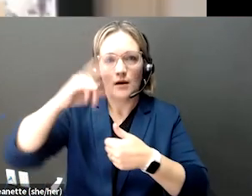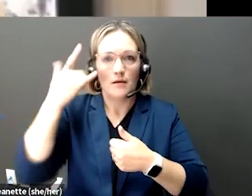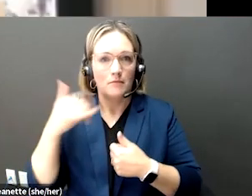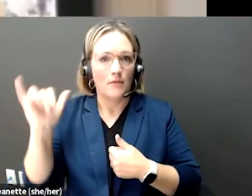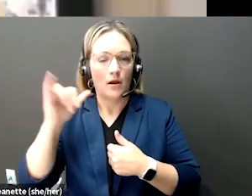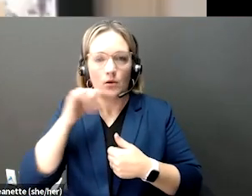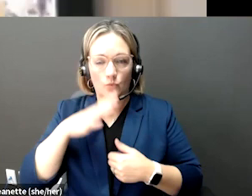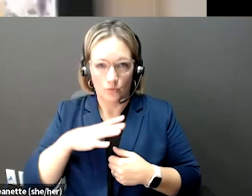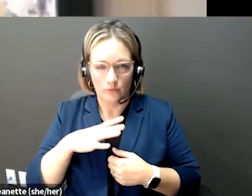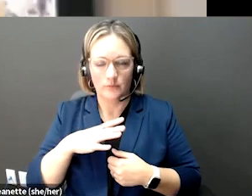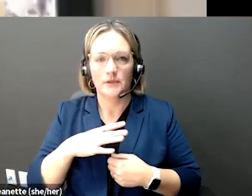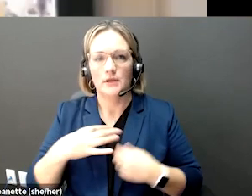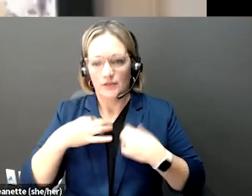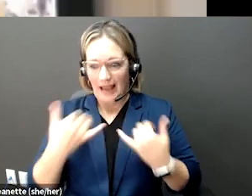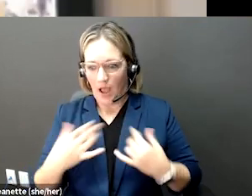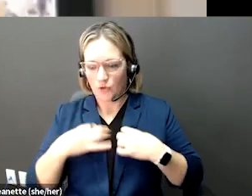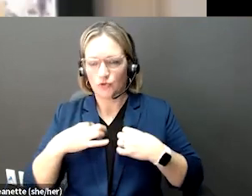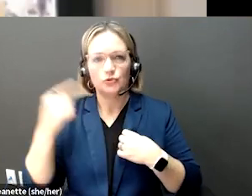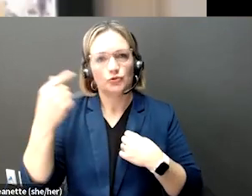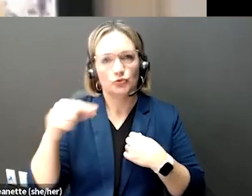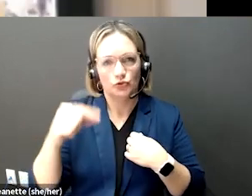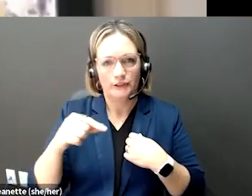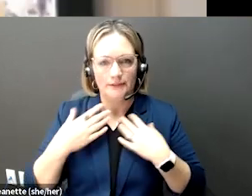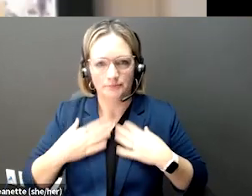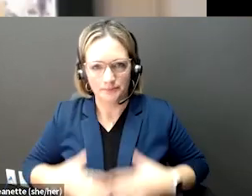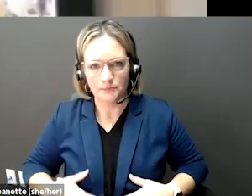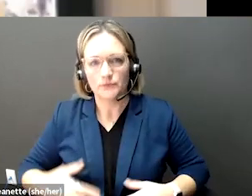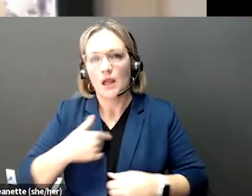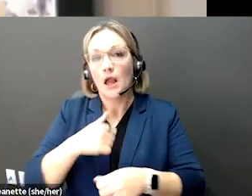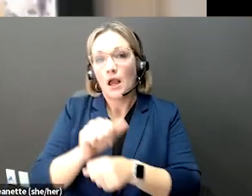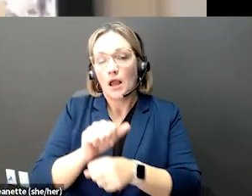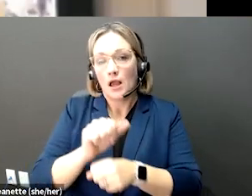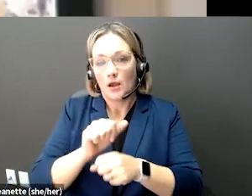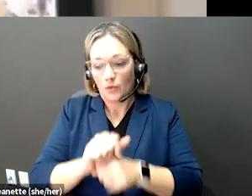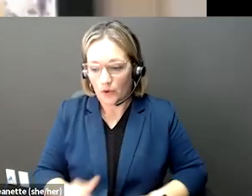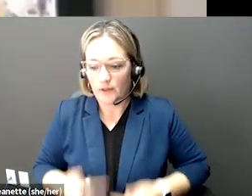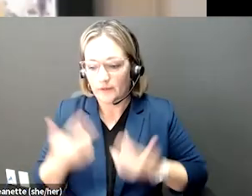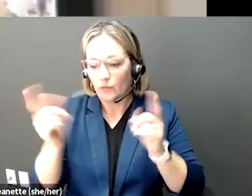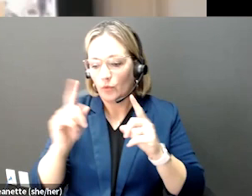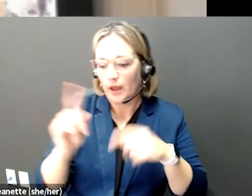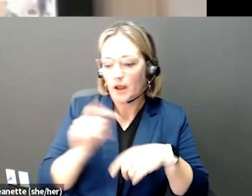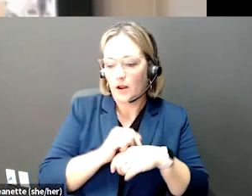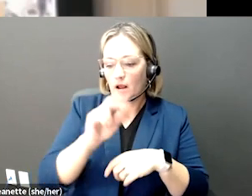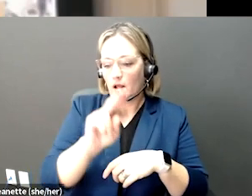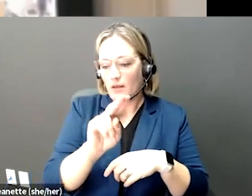sweater. I live, work, and play on the unceded territories of the Lekwungen peoples